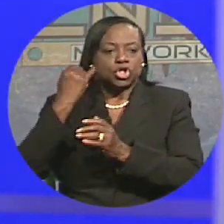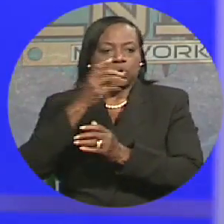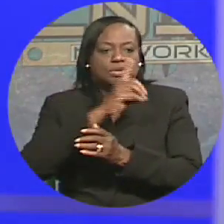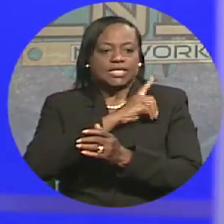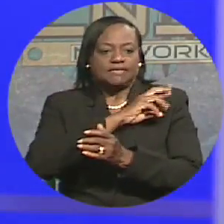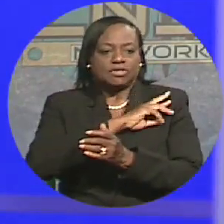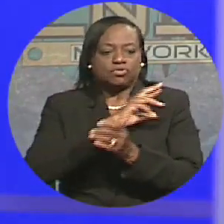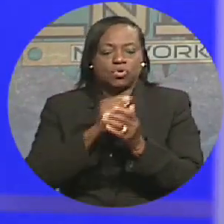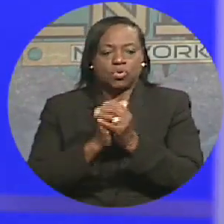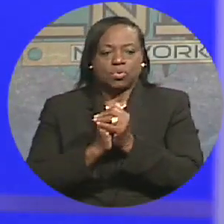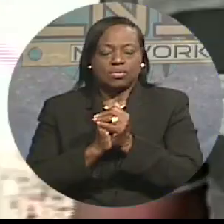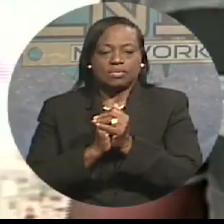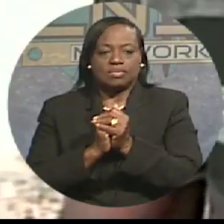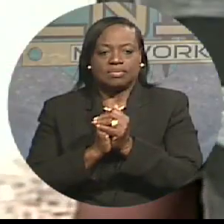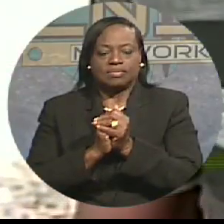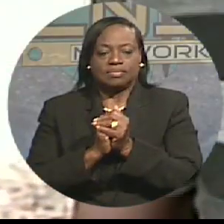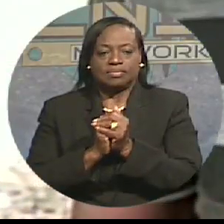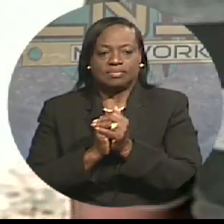has the story.